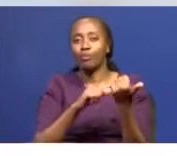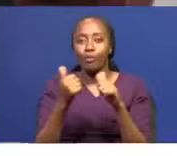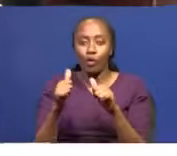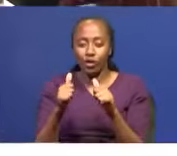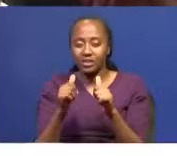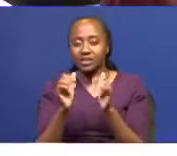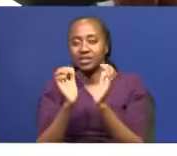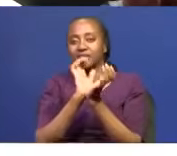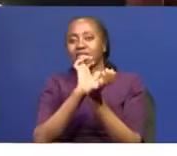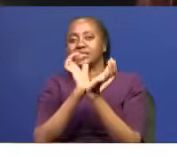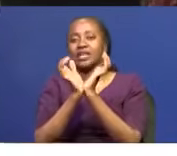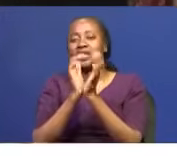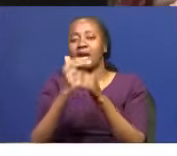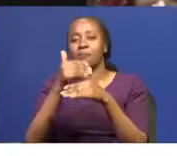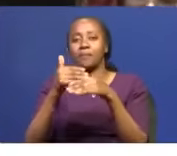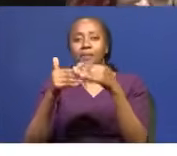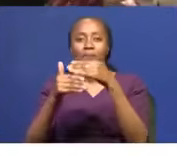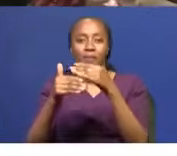stadiums.